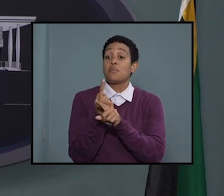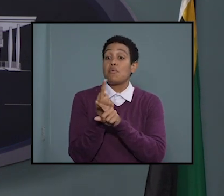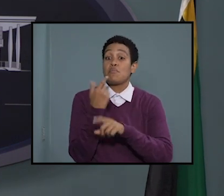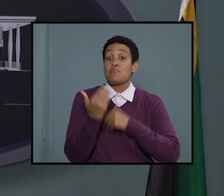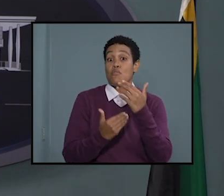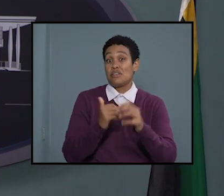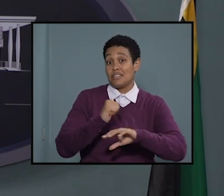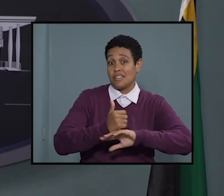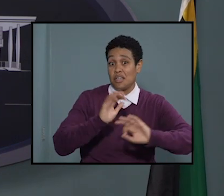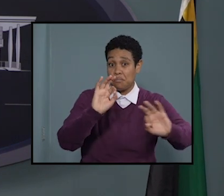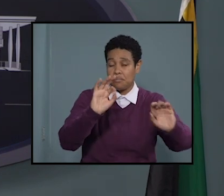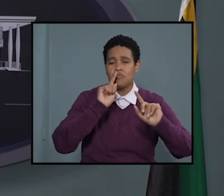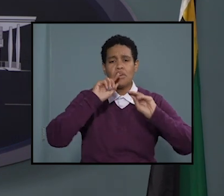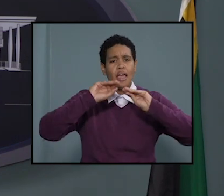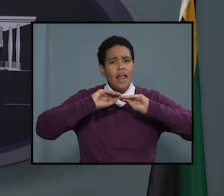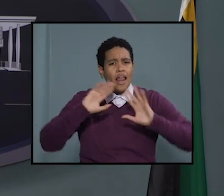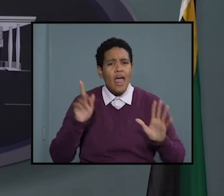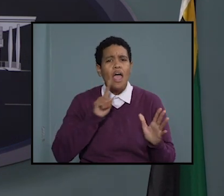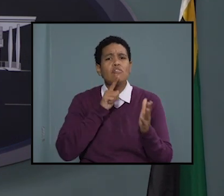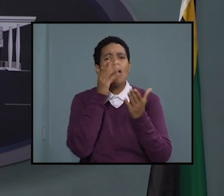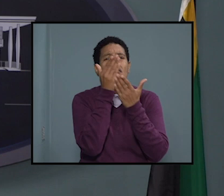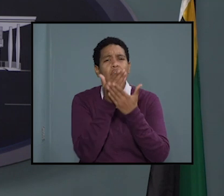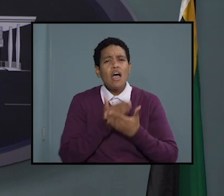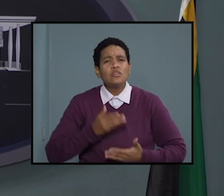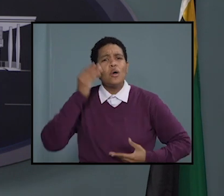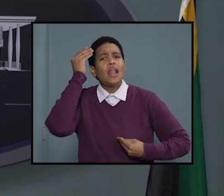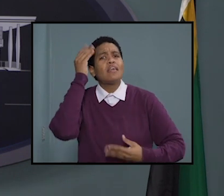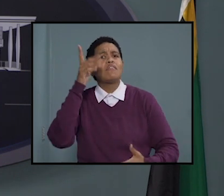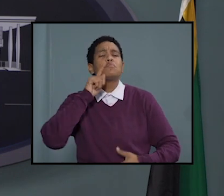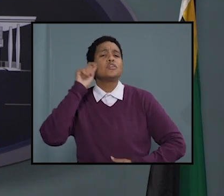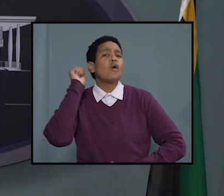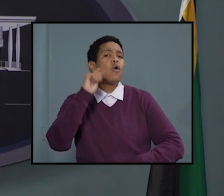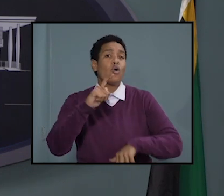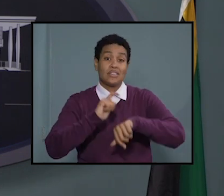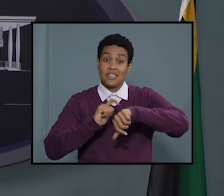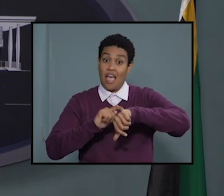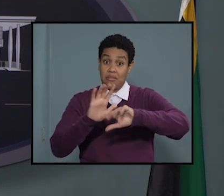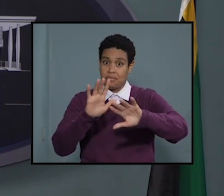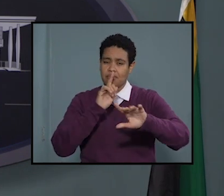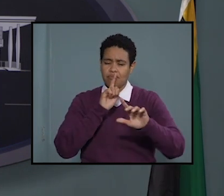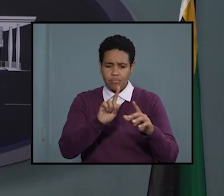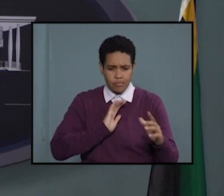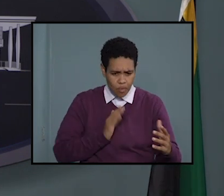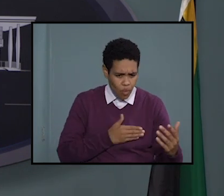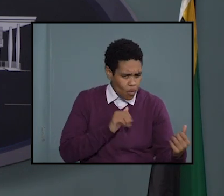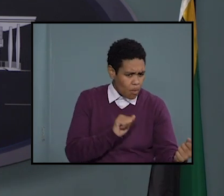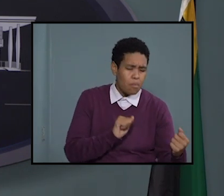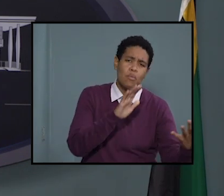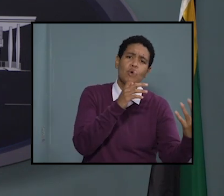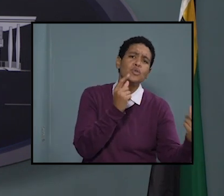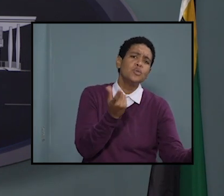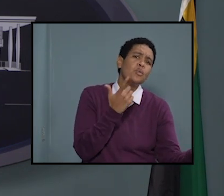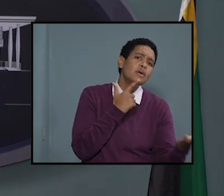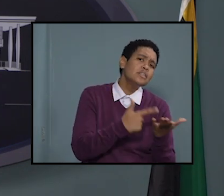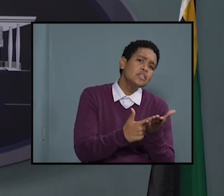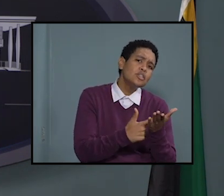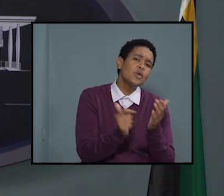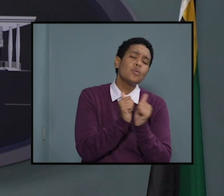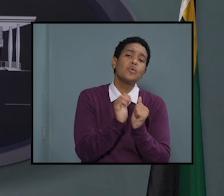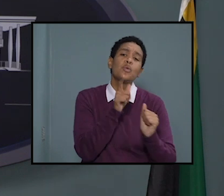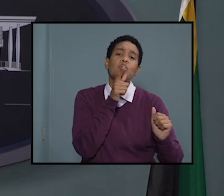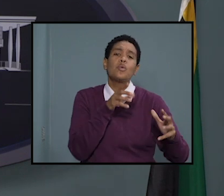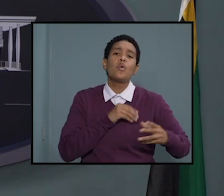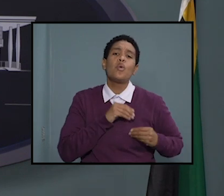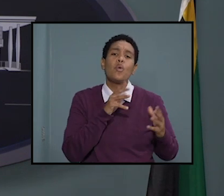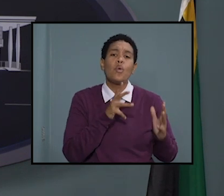place, clear and factual information at all times, our approach has been to liaise with the